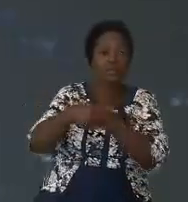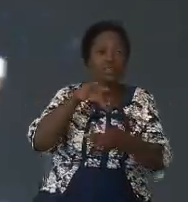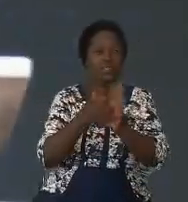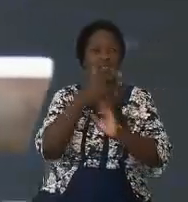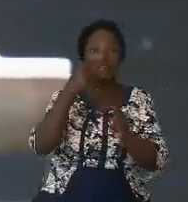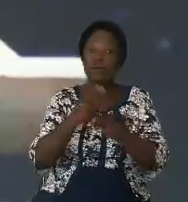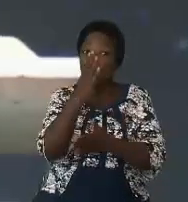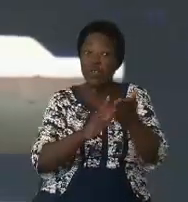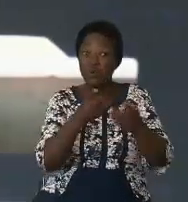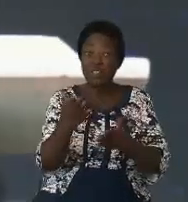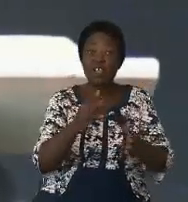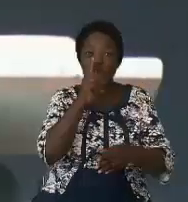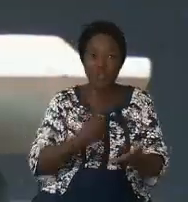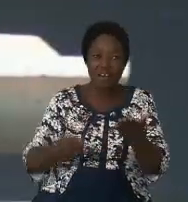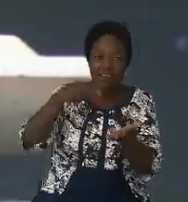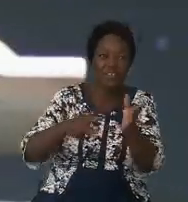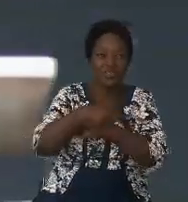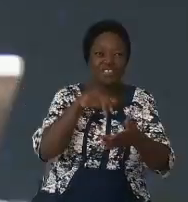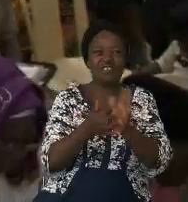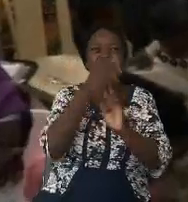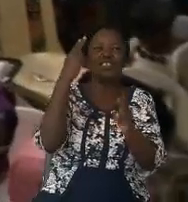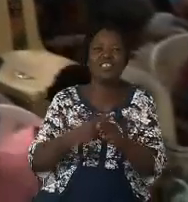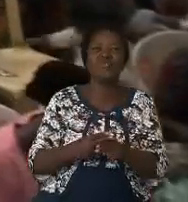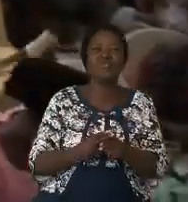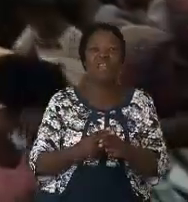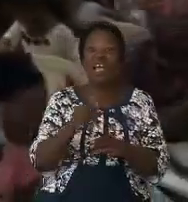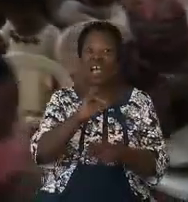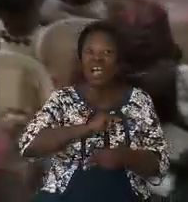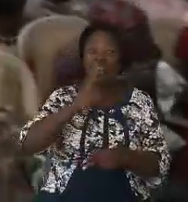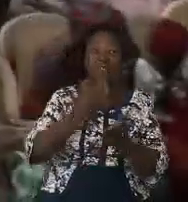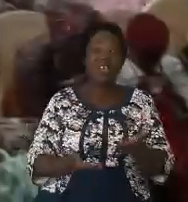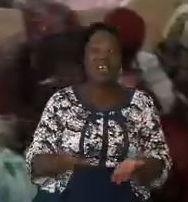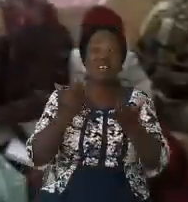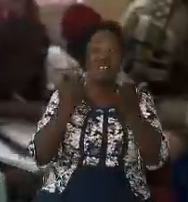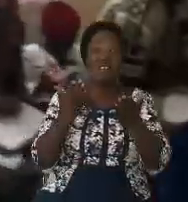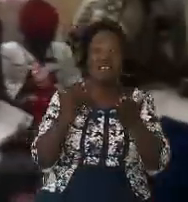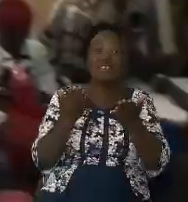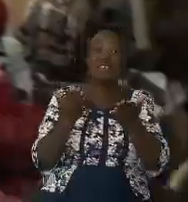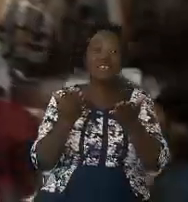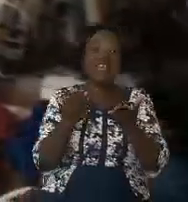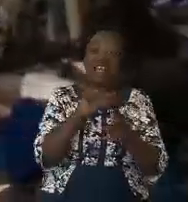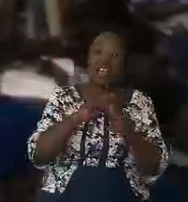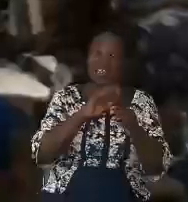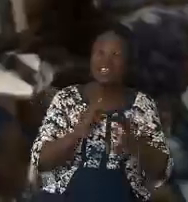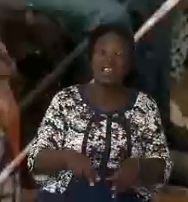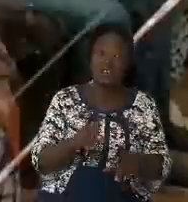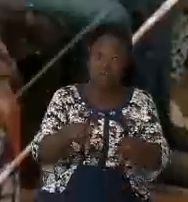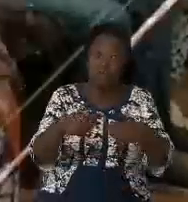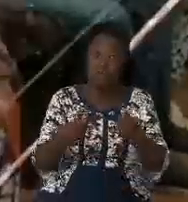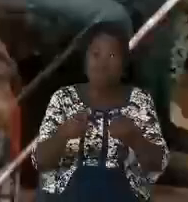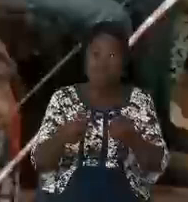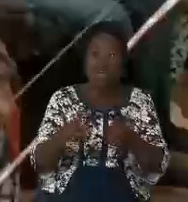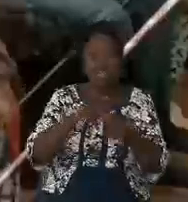his father. You'll arise today. Somebody there, I said, you arise today. I will